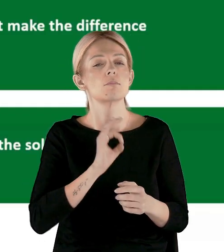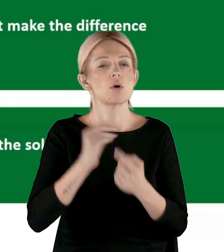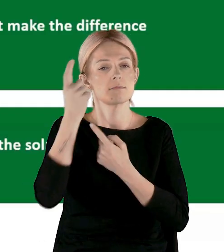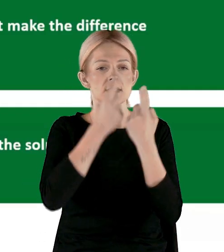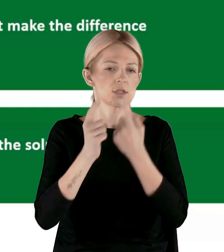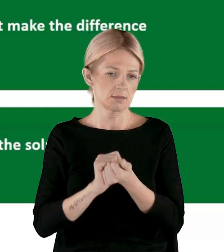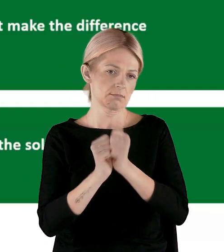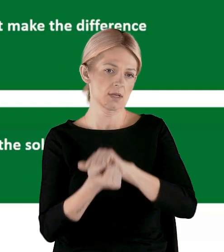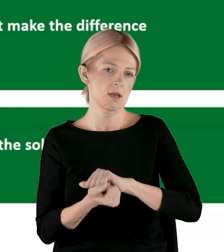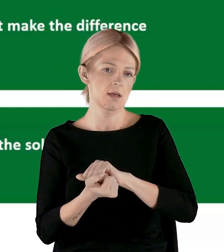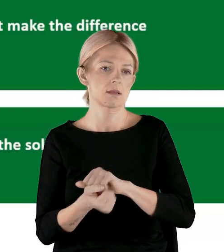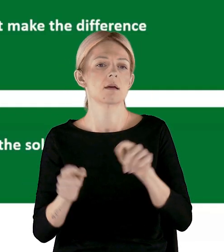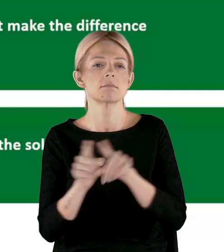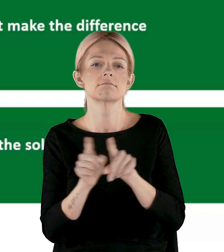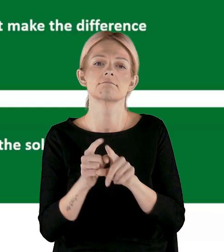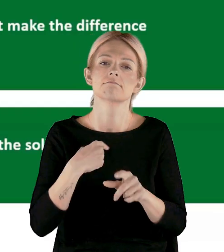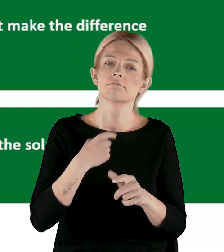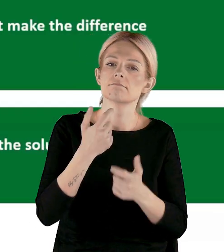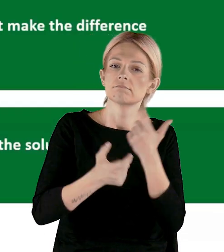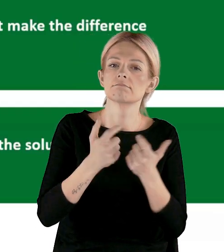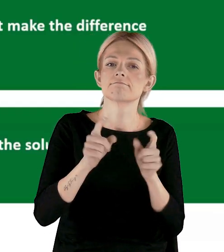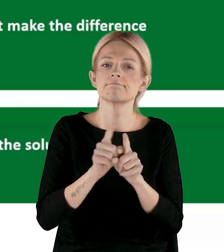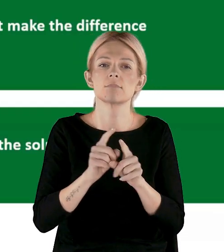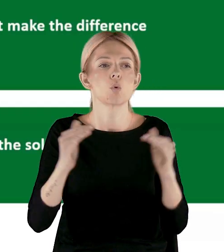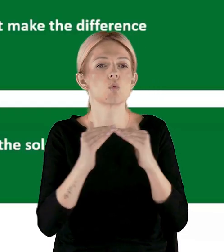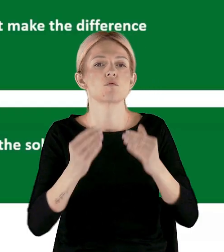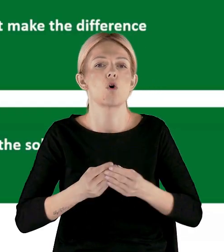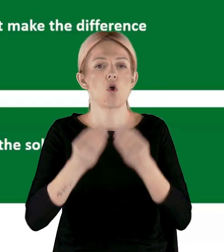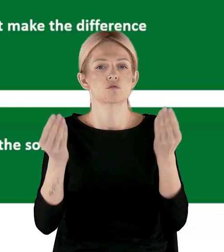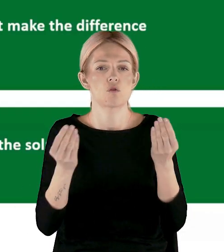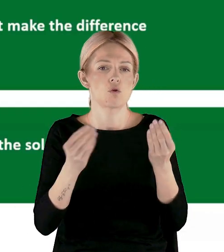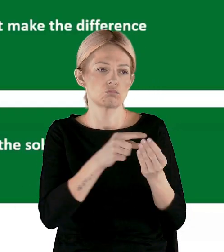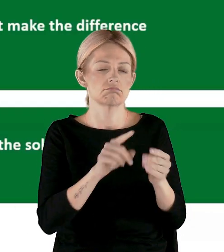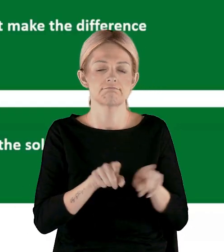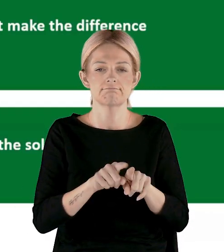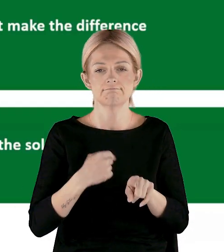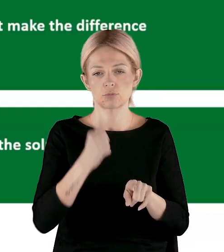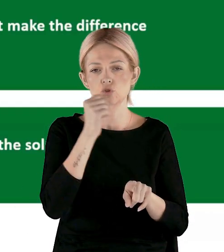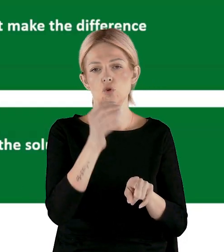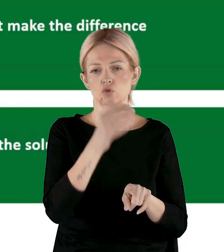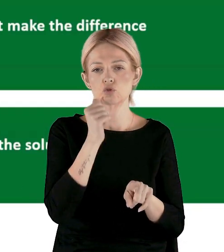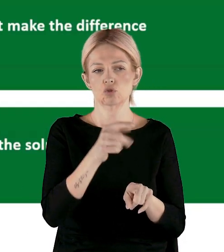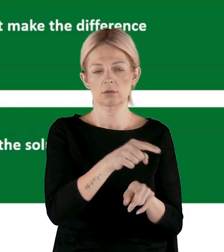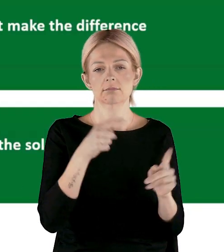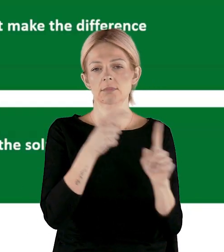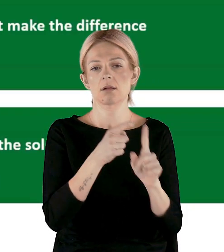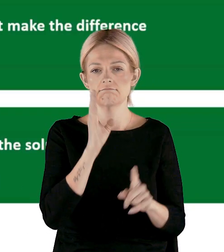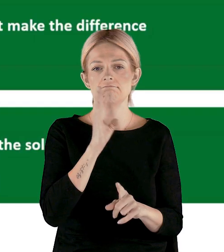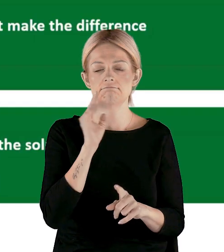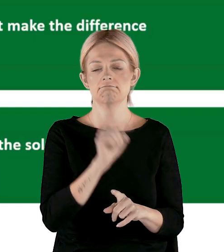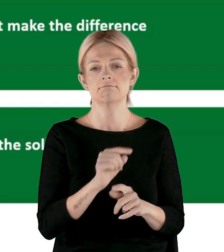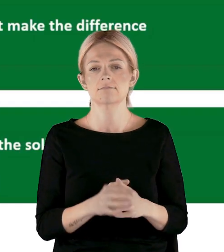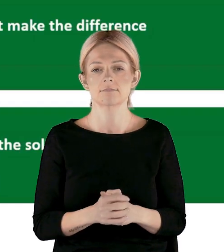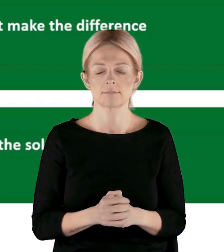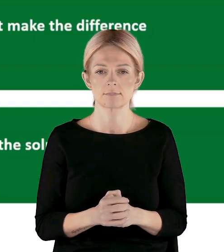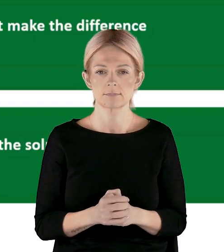we think, be more open-minded and change our mindset, making sustainability a